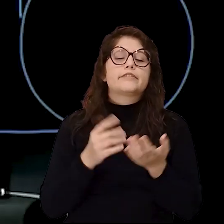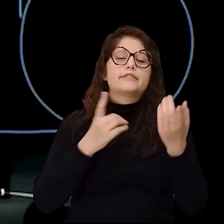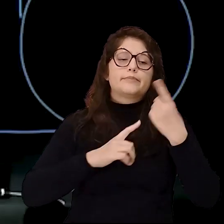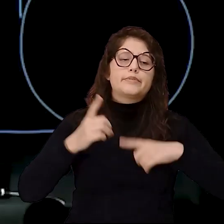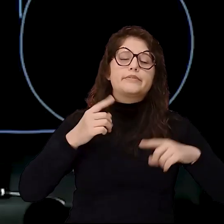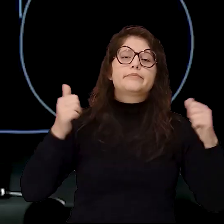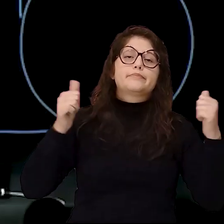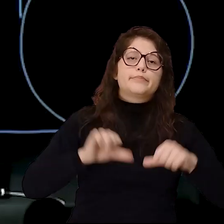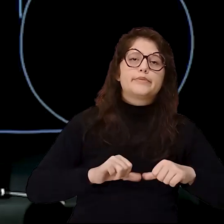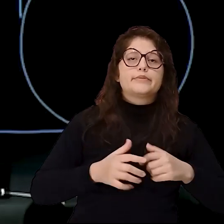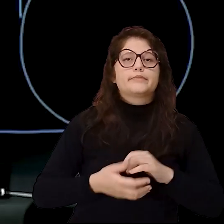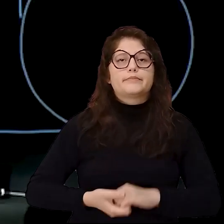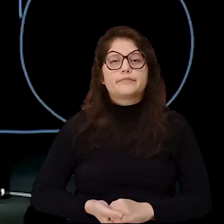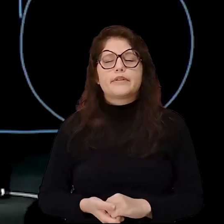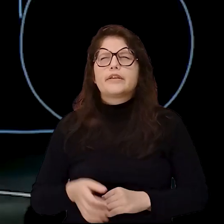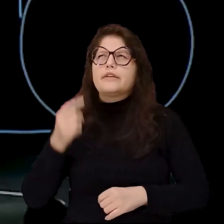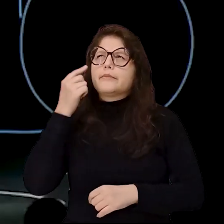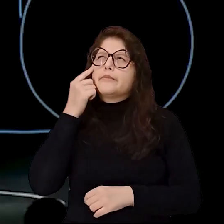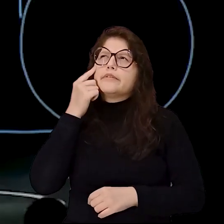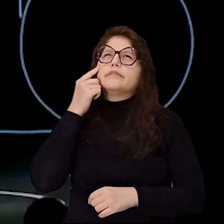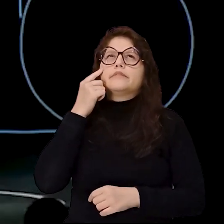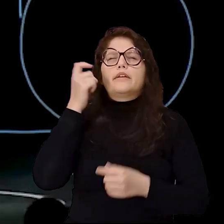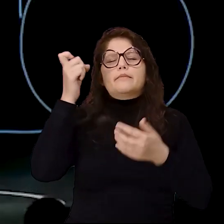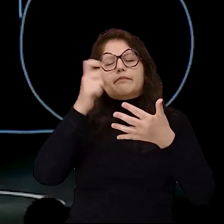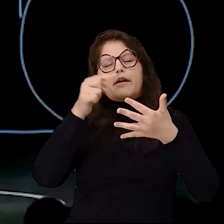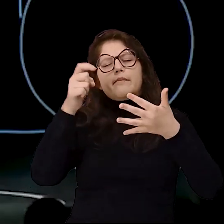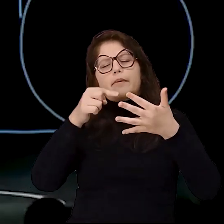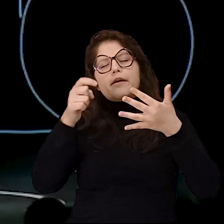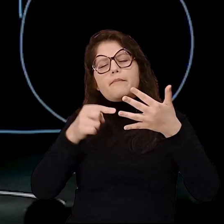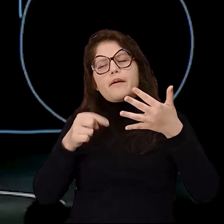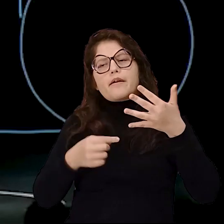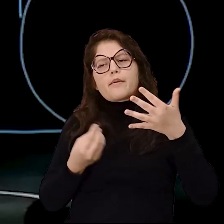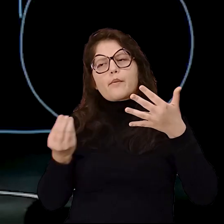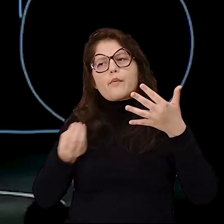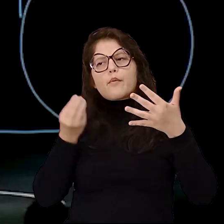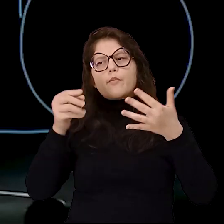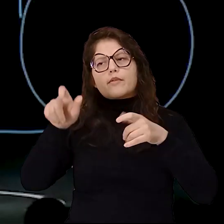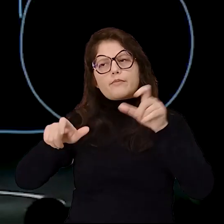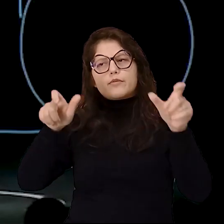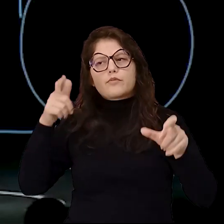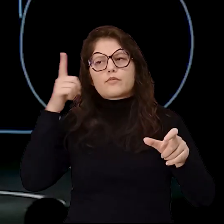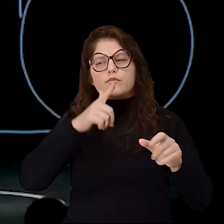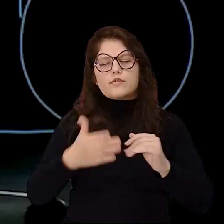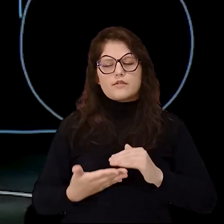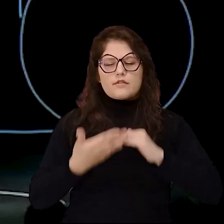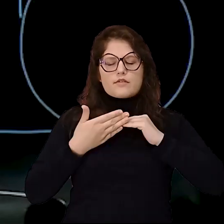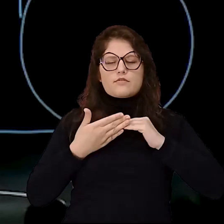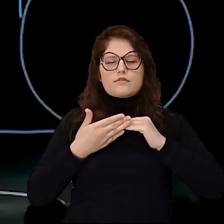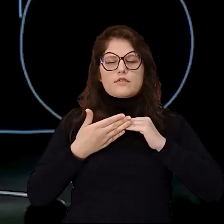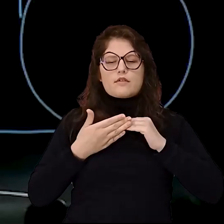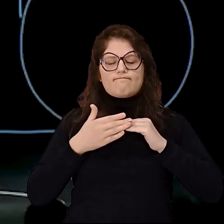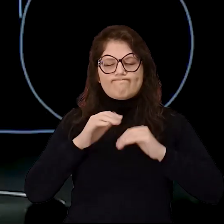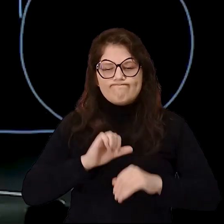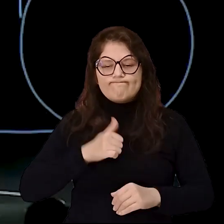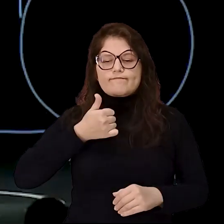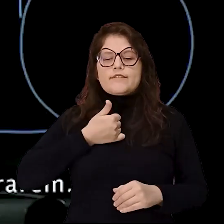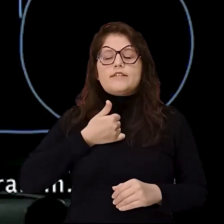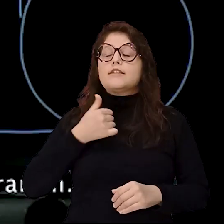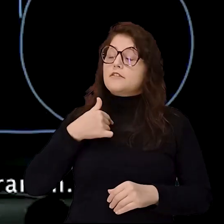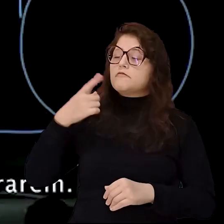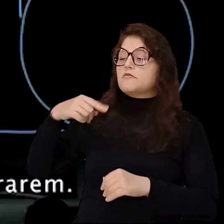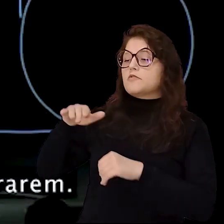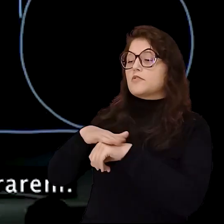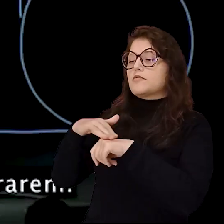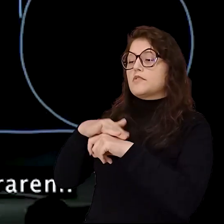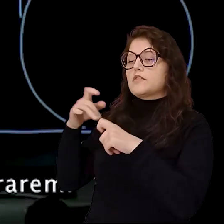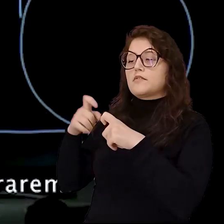up so much of your time and energy, and silence about it, it really does make the depression worse. And then I began thinking about all